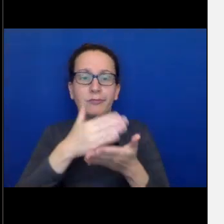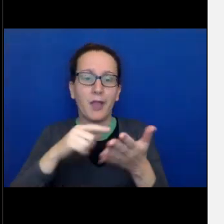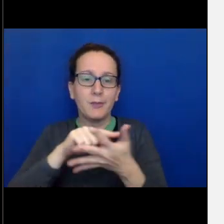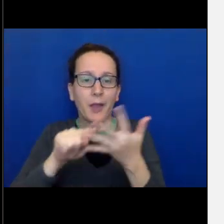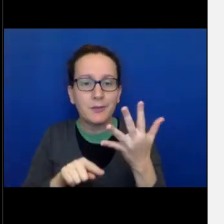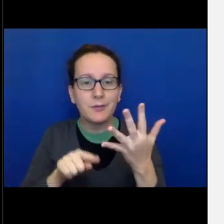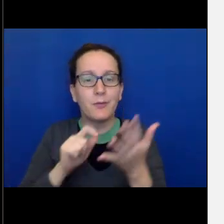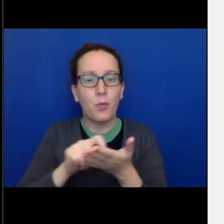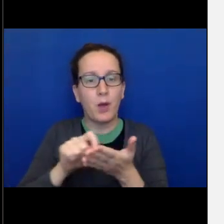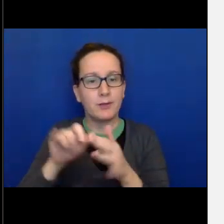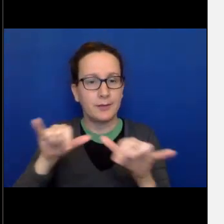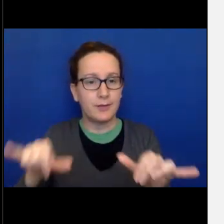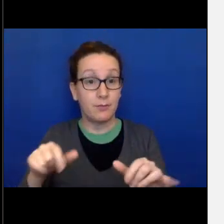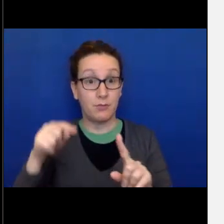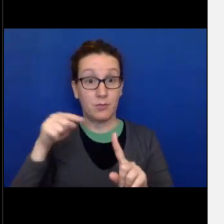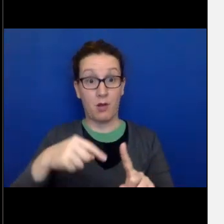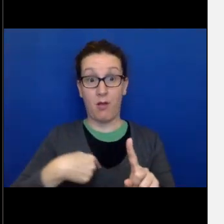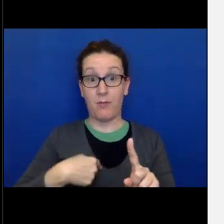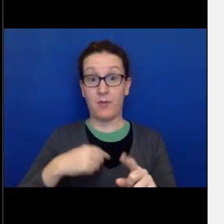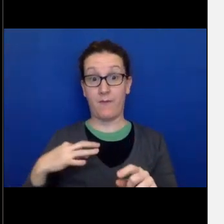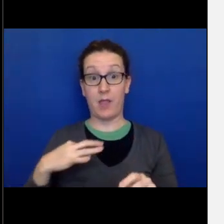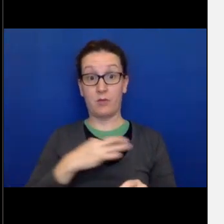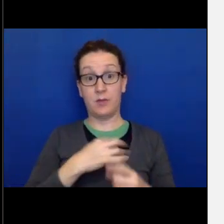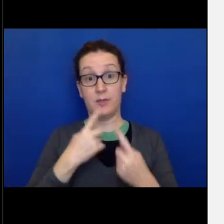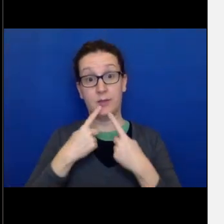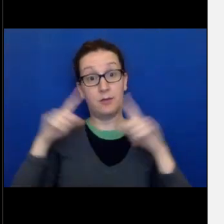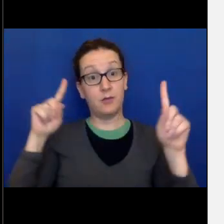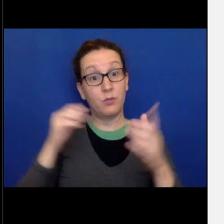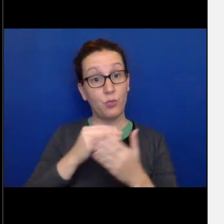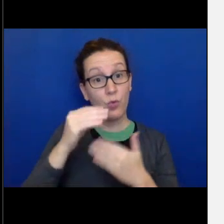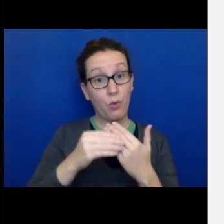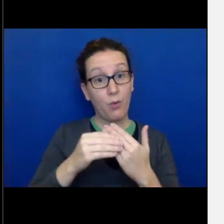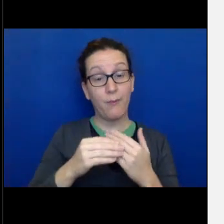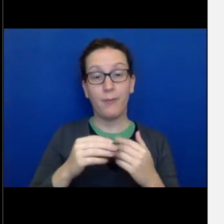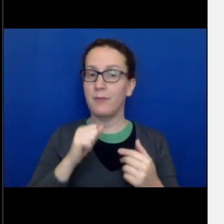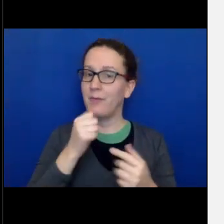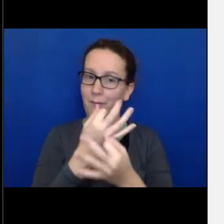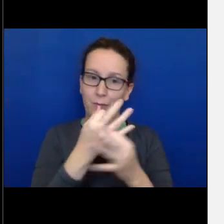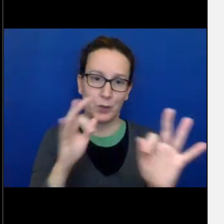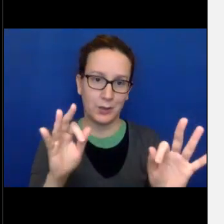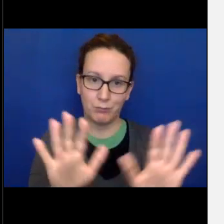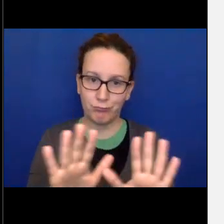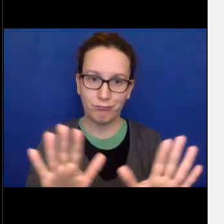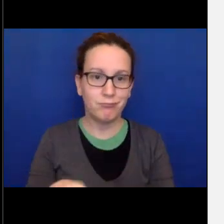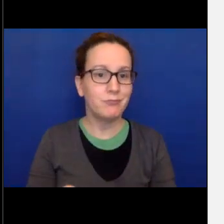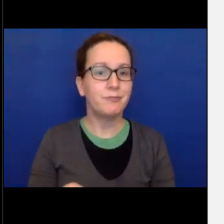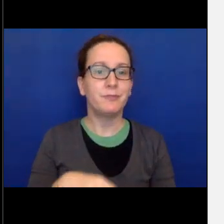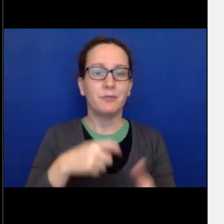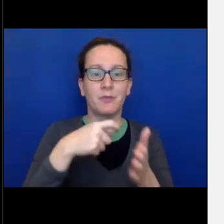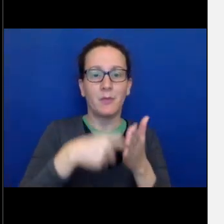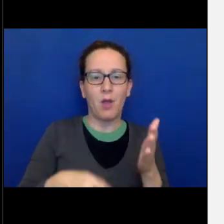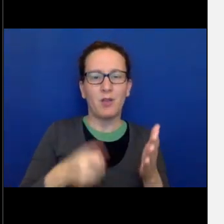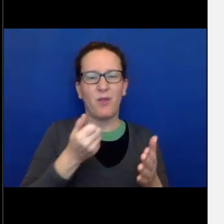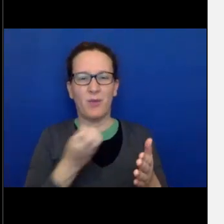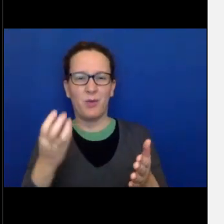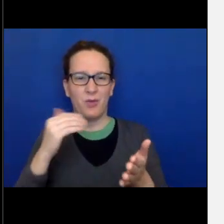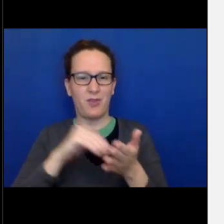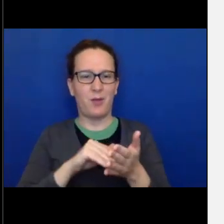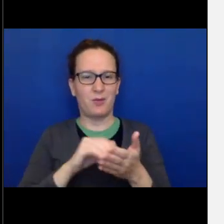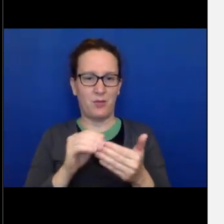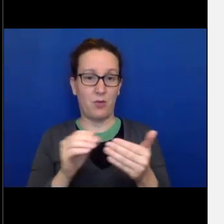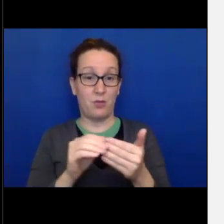system. Particularly, I am in the Faculty Success Program. This program is not free, and it costs about a few $1,000s, and